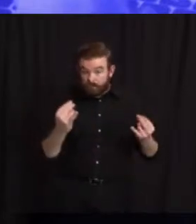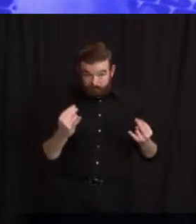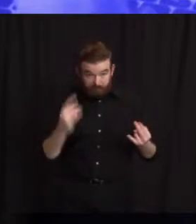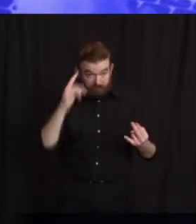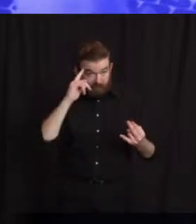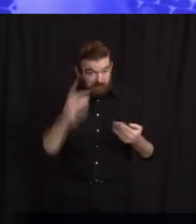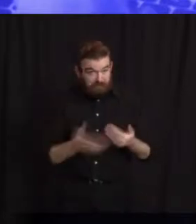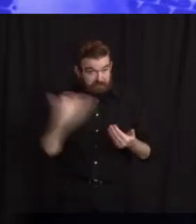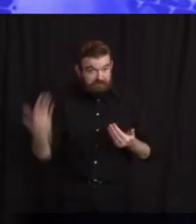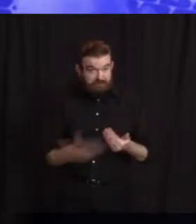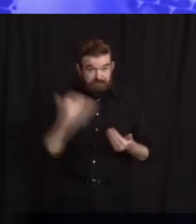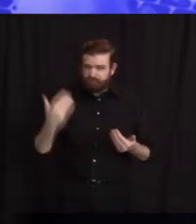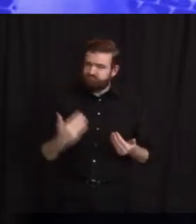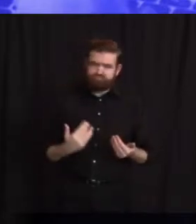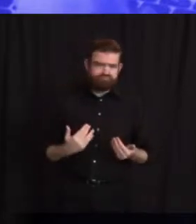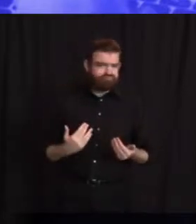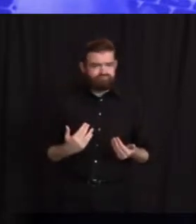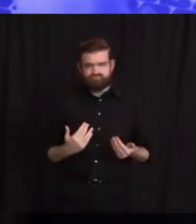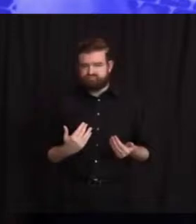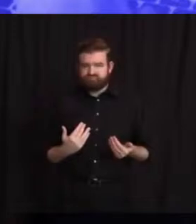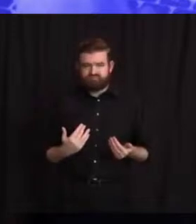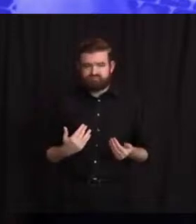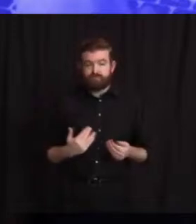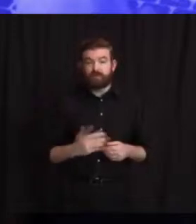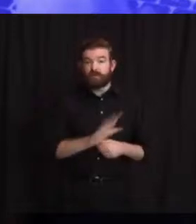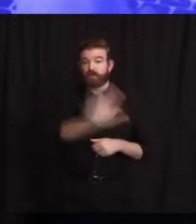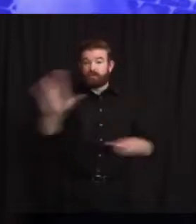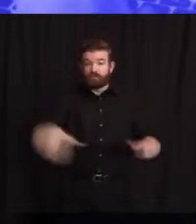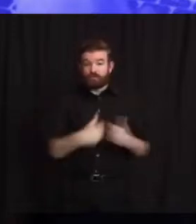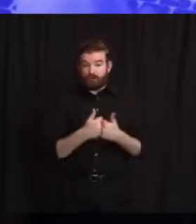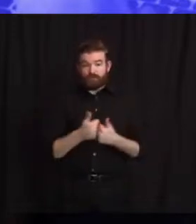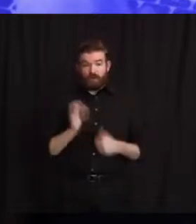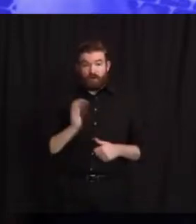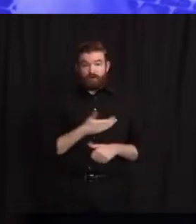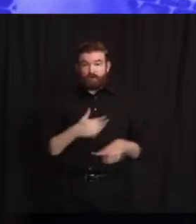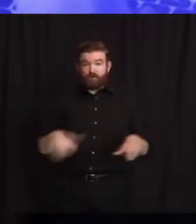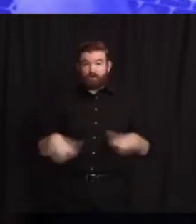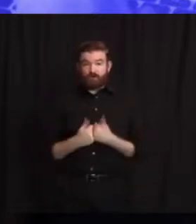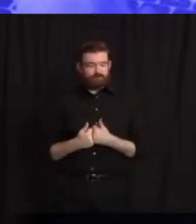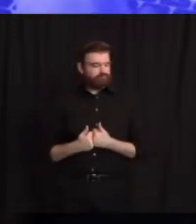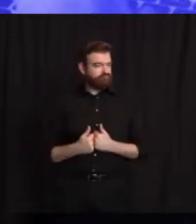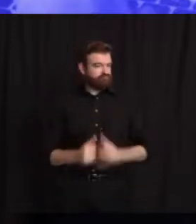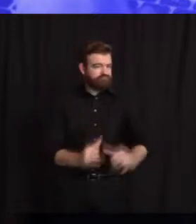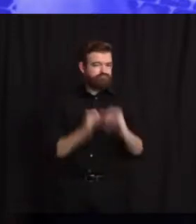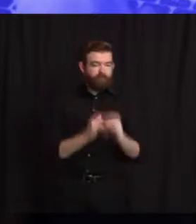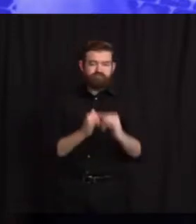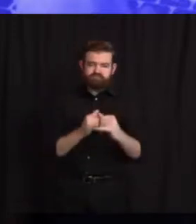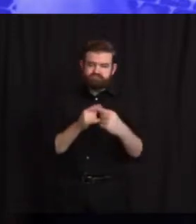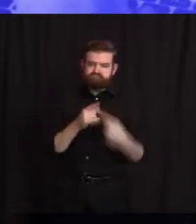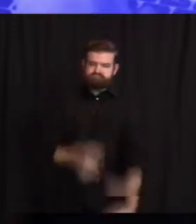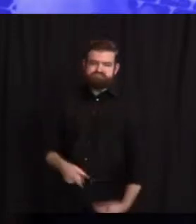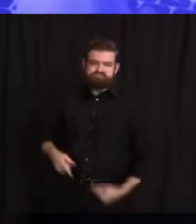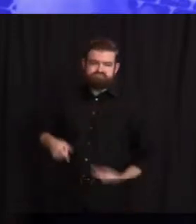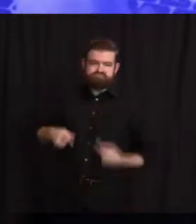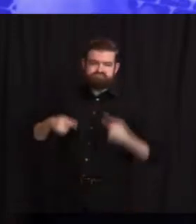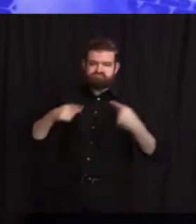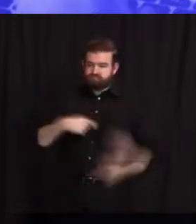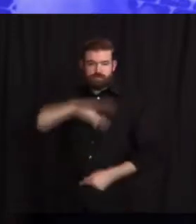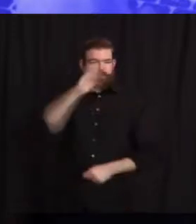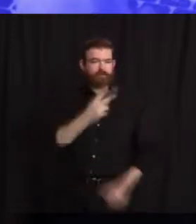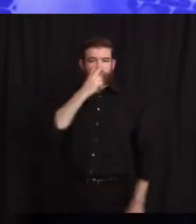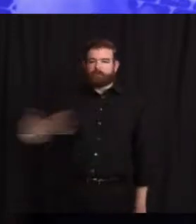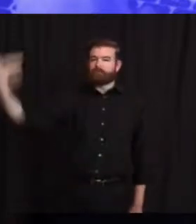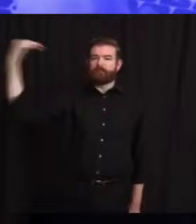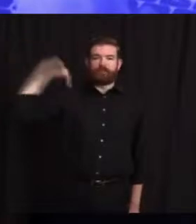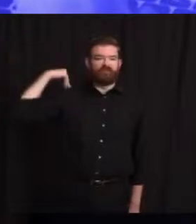yours, are real, and quite frankly, they're like nothing most of us have ever witnessed before. There